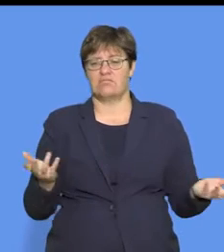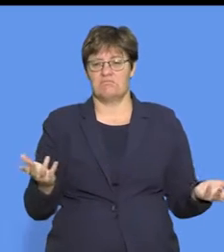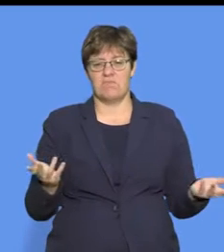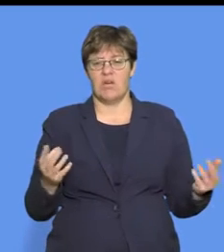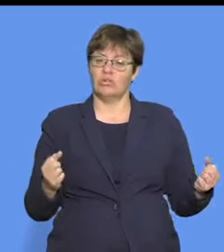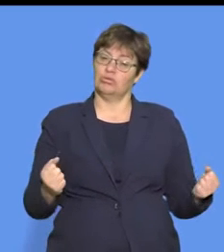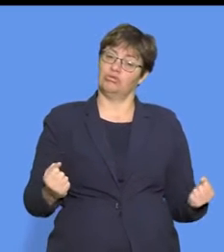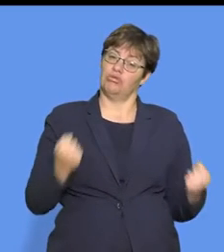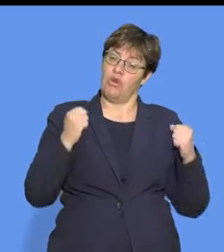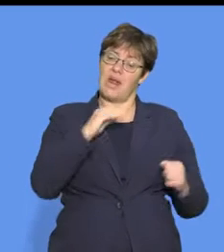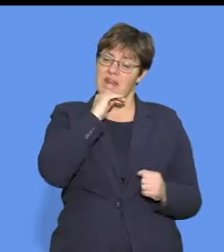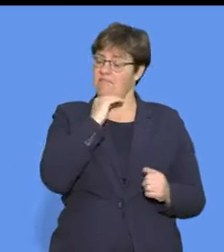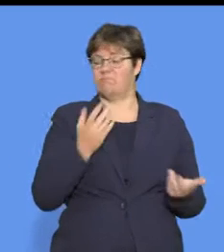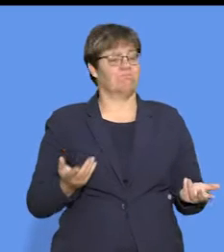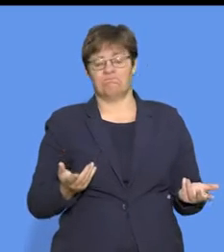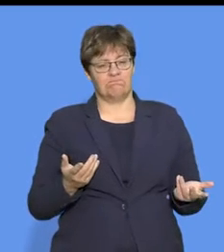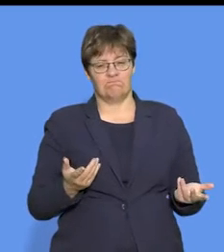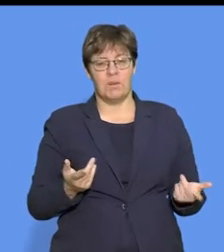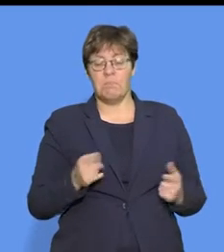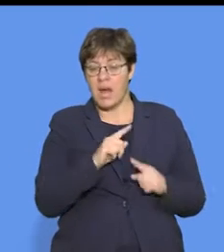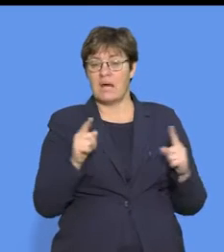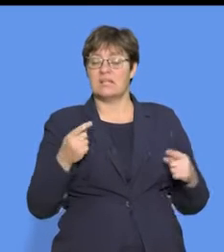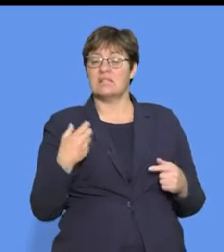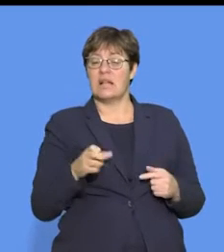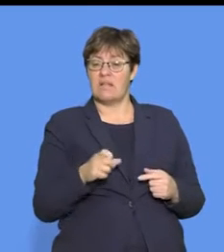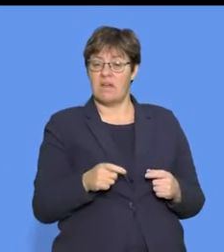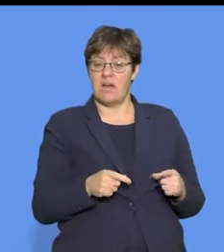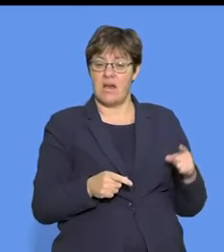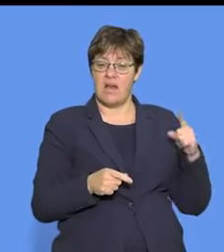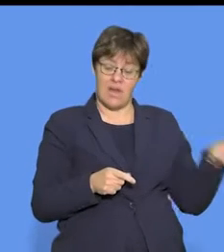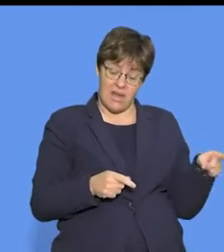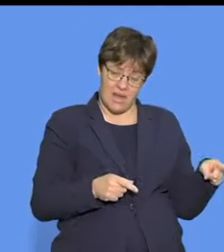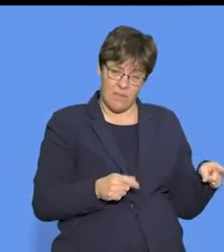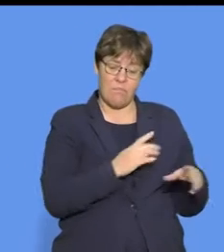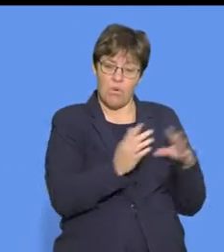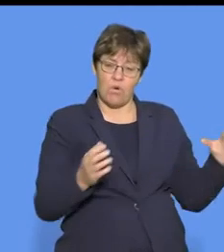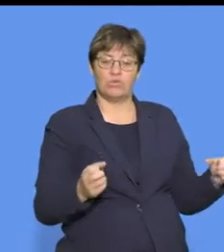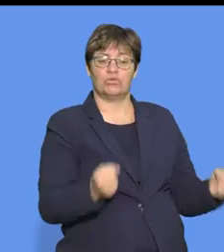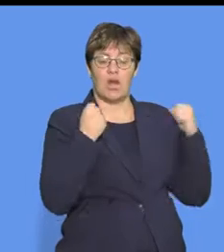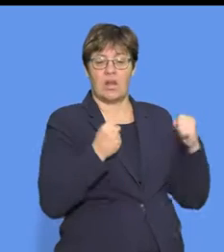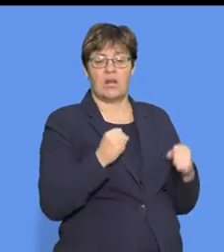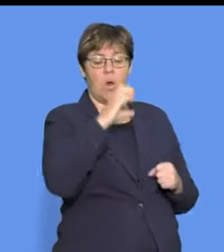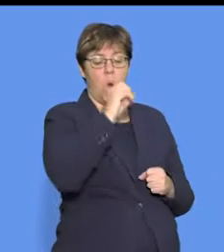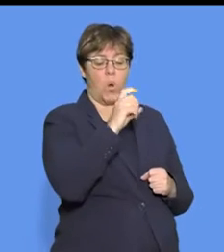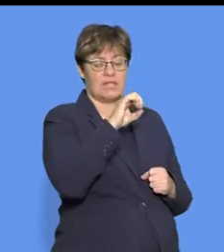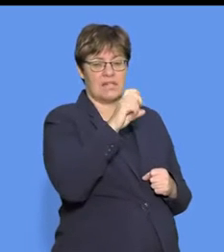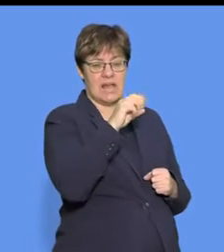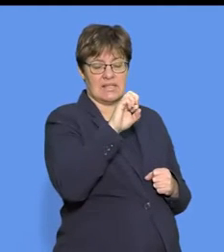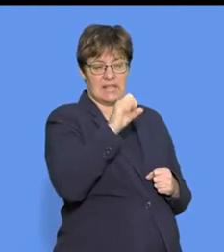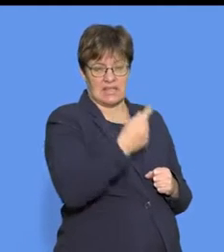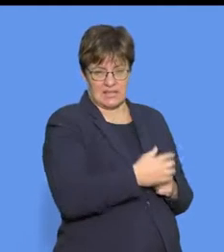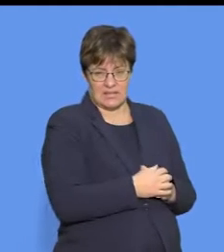Silver's not going to react. It's not a strong enough reducing agent. But the silver over here is a